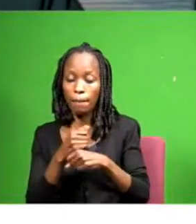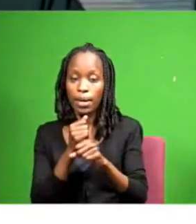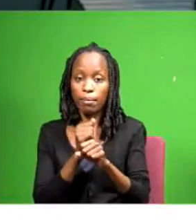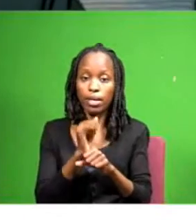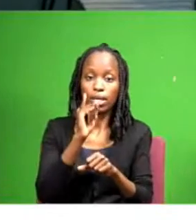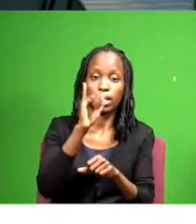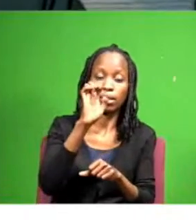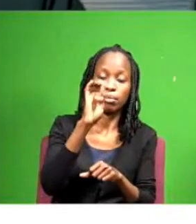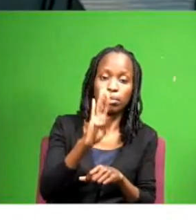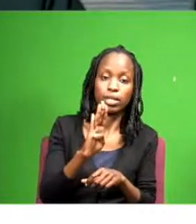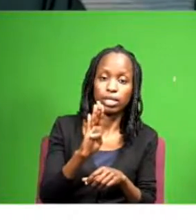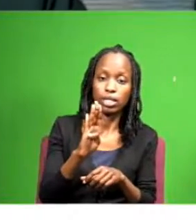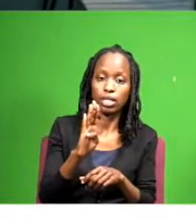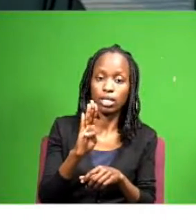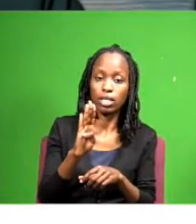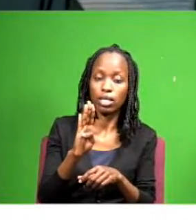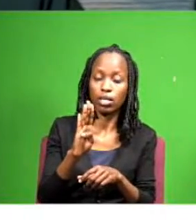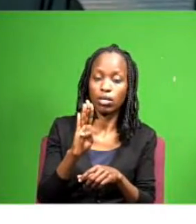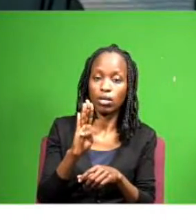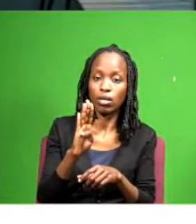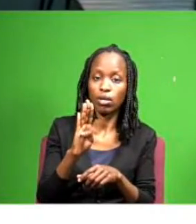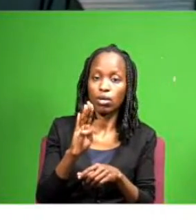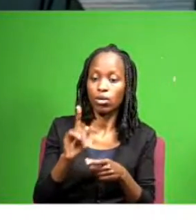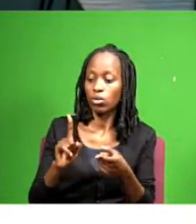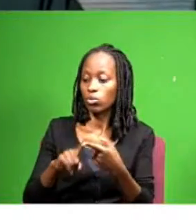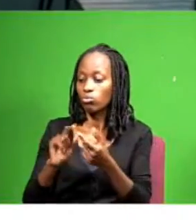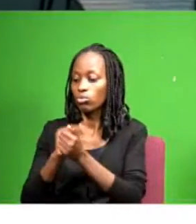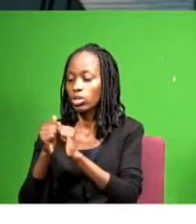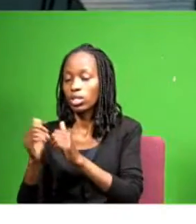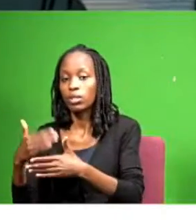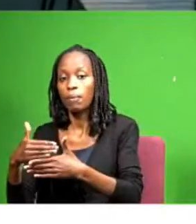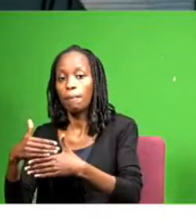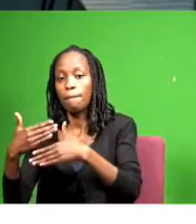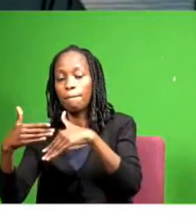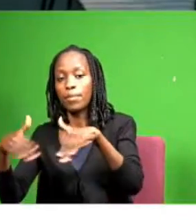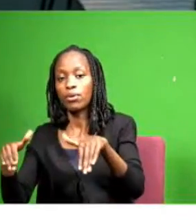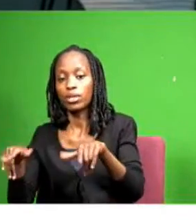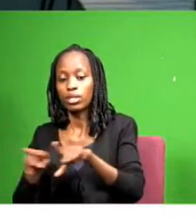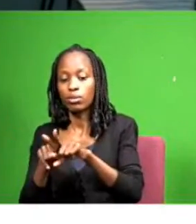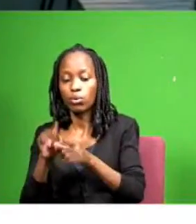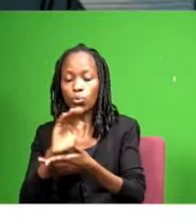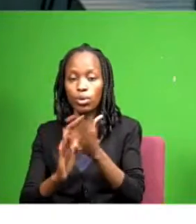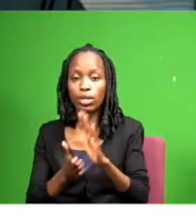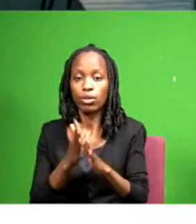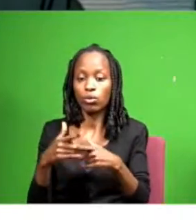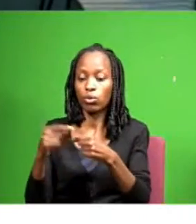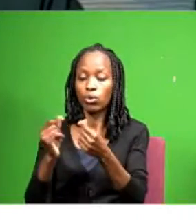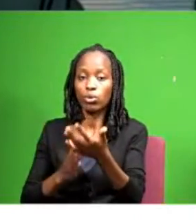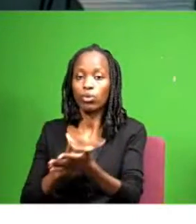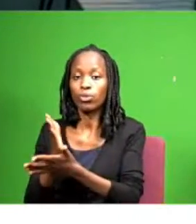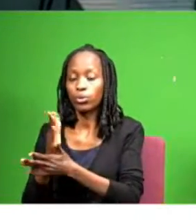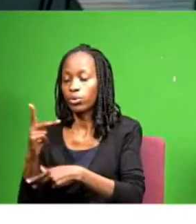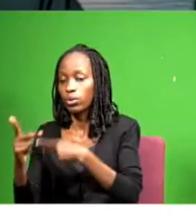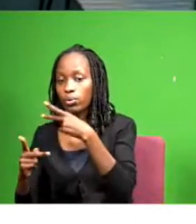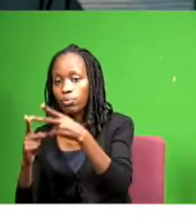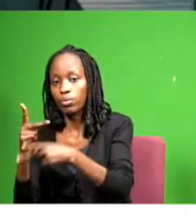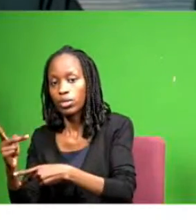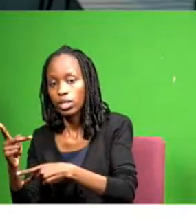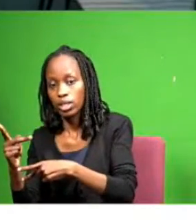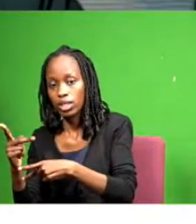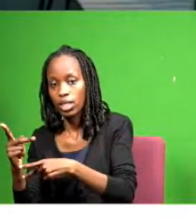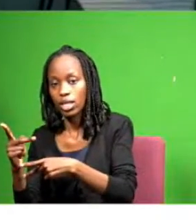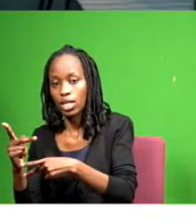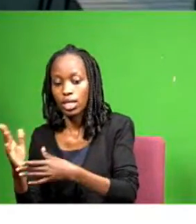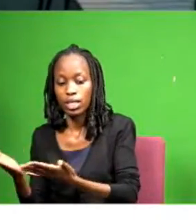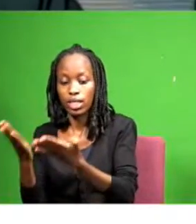delimit boundaries before the time set by the Constitution and without going through the procedures and safeguards set out in